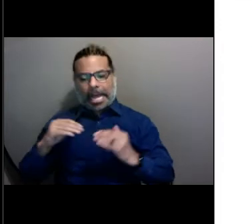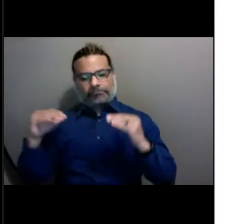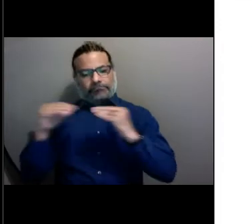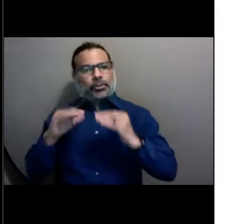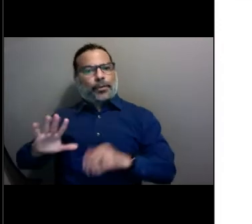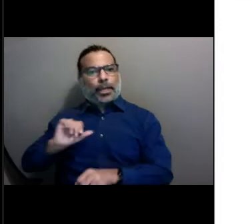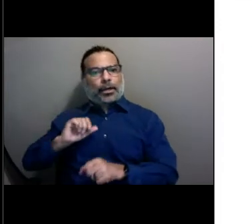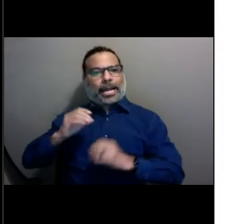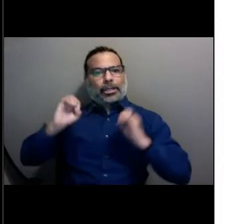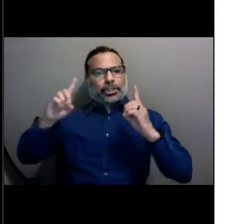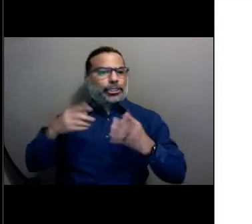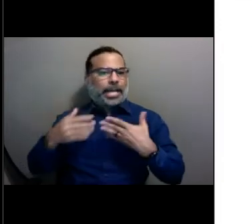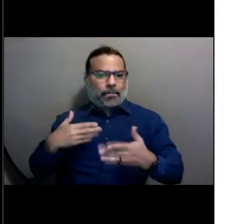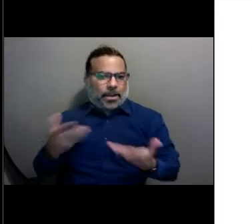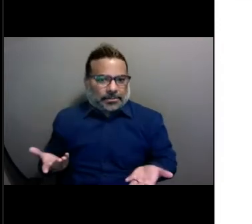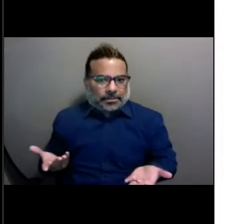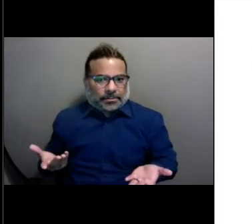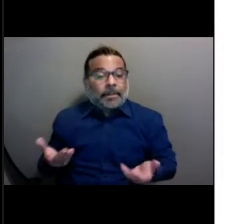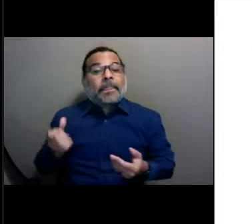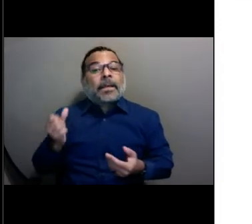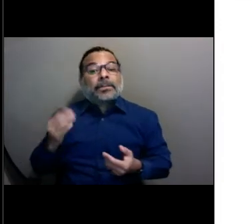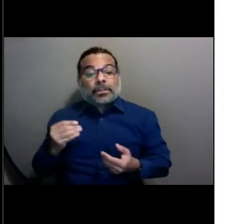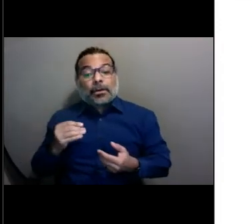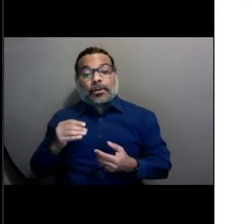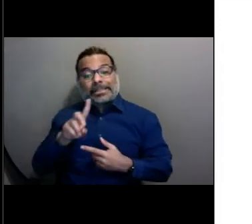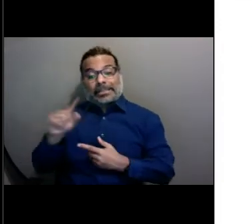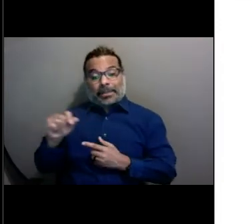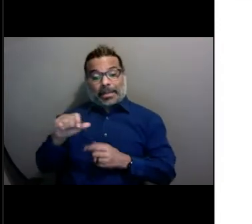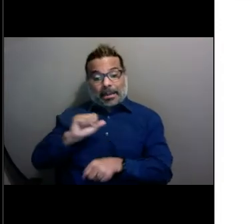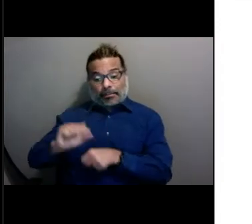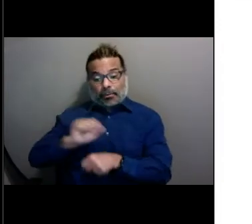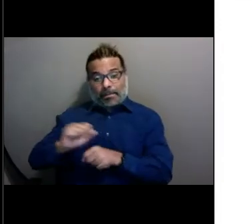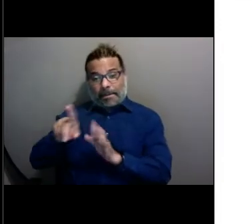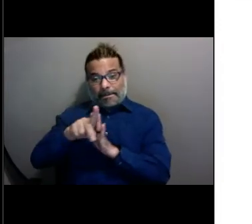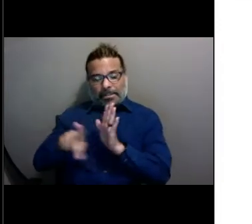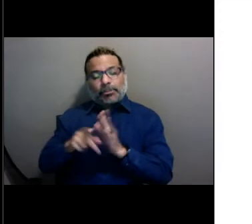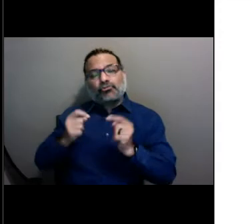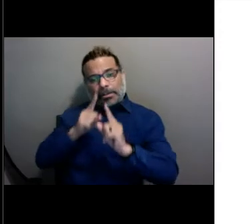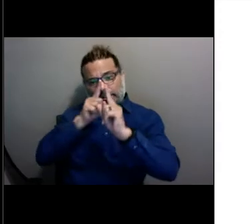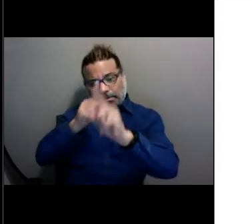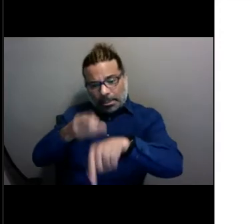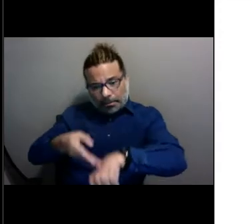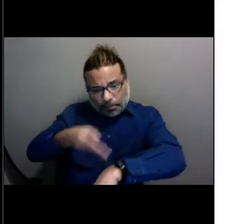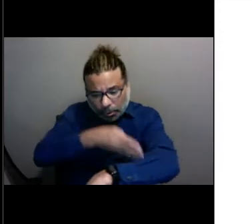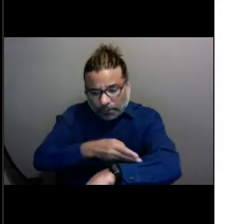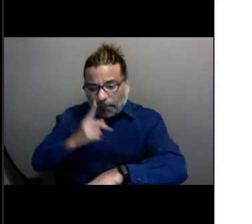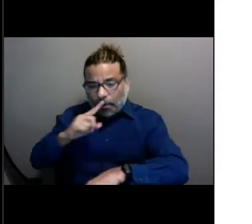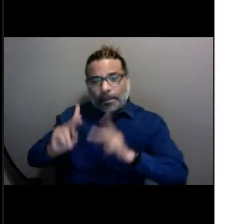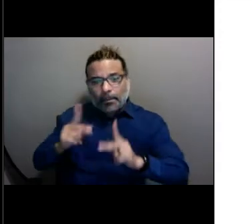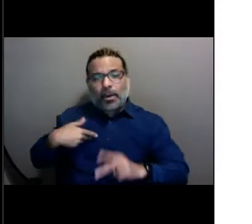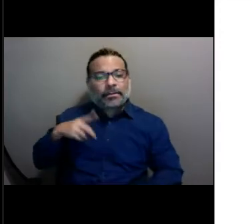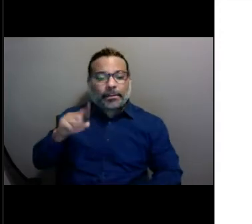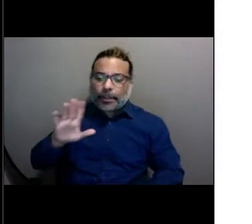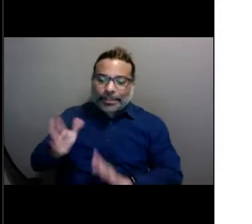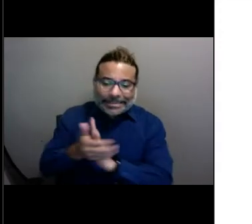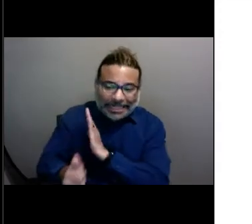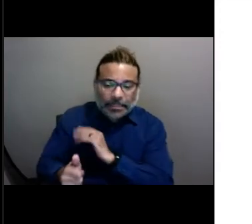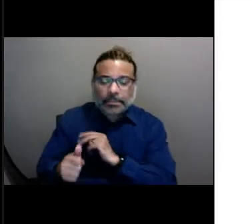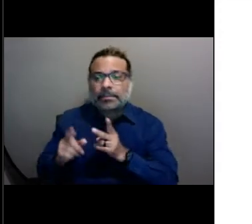levels. So the disability employment policy have been trying to improve, people with disabilities skills and